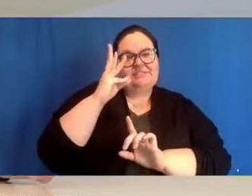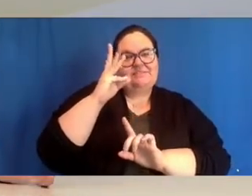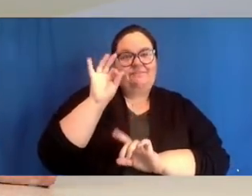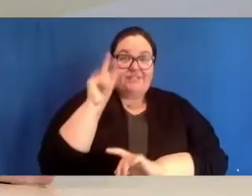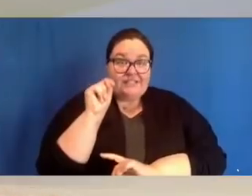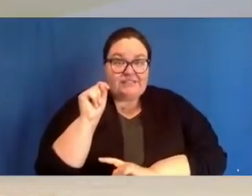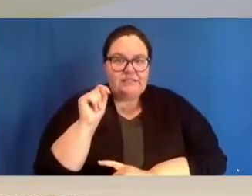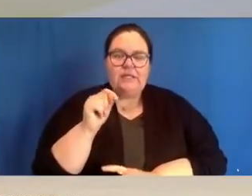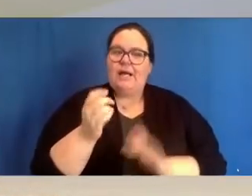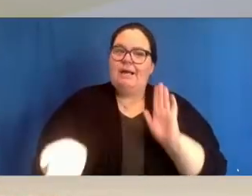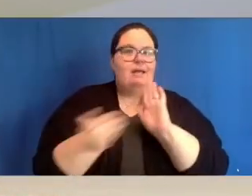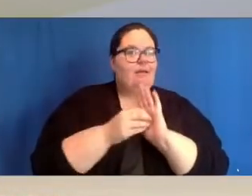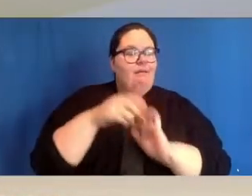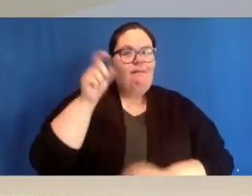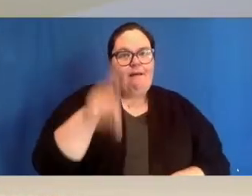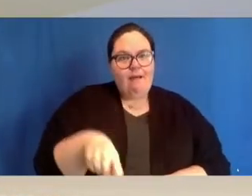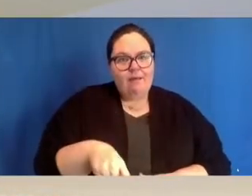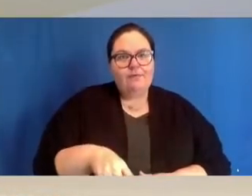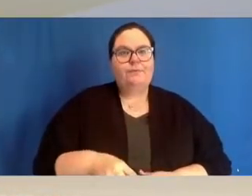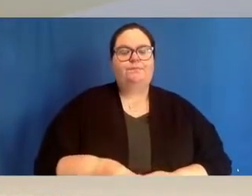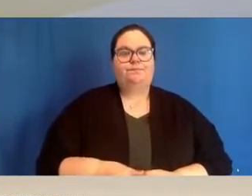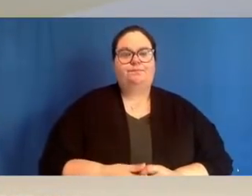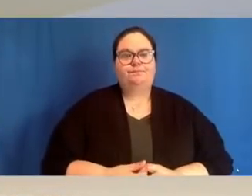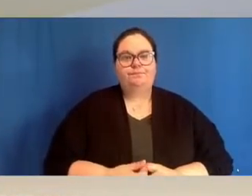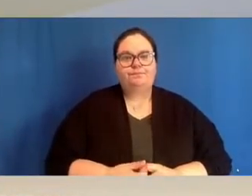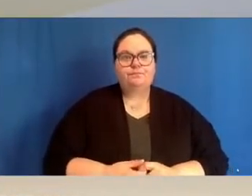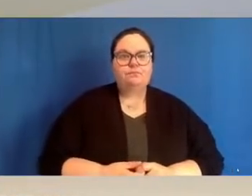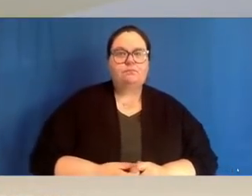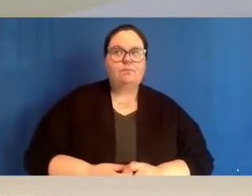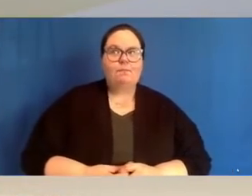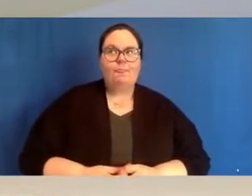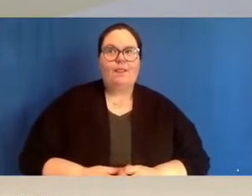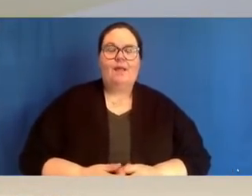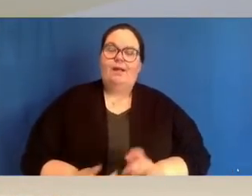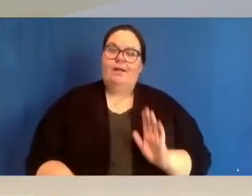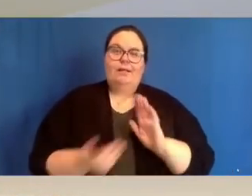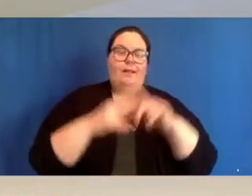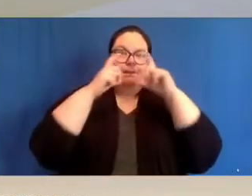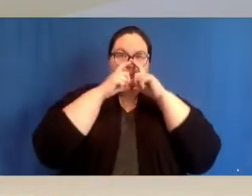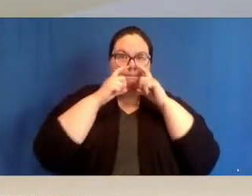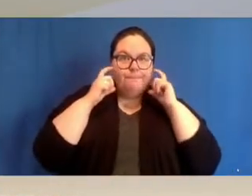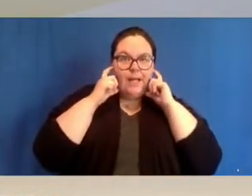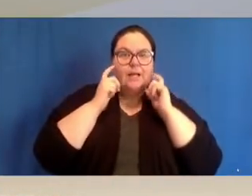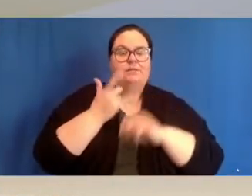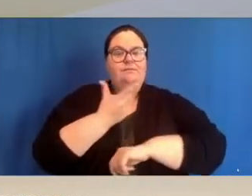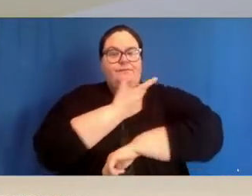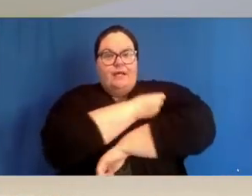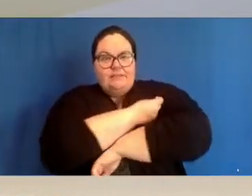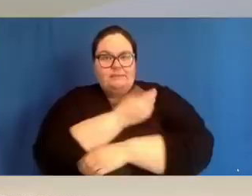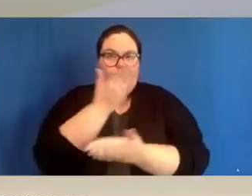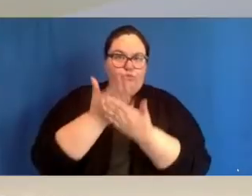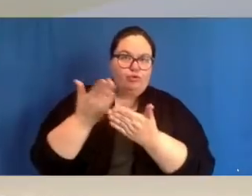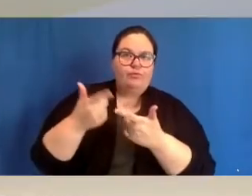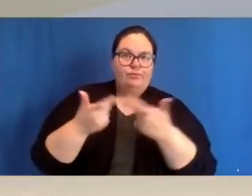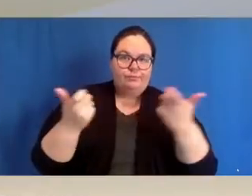kind of measures. In addition to being masked and our vaccines. So